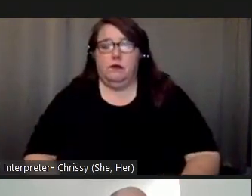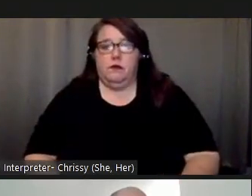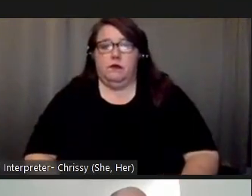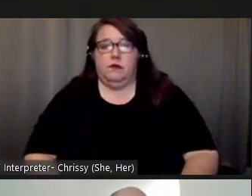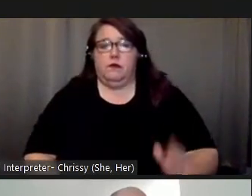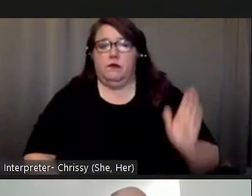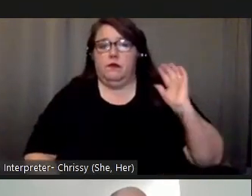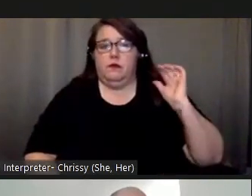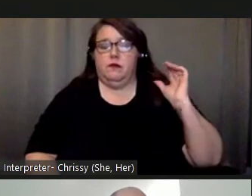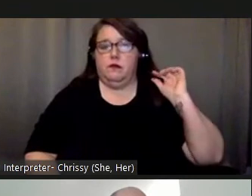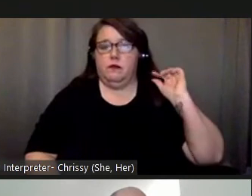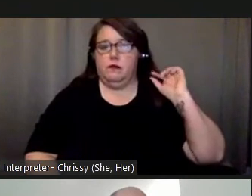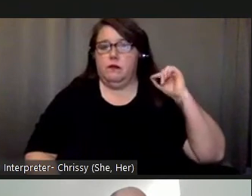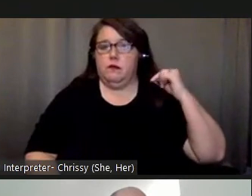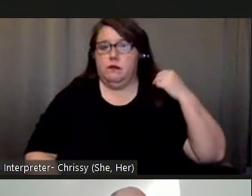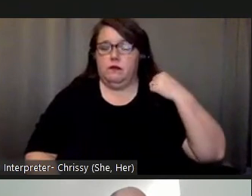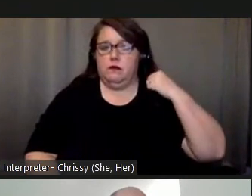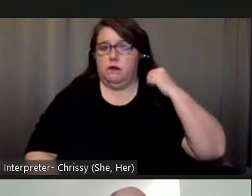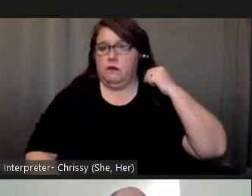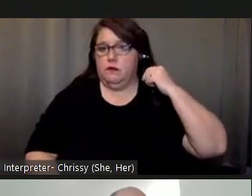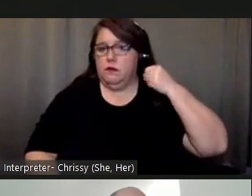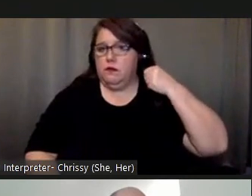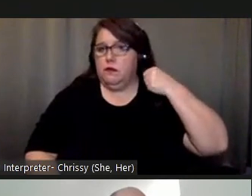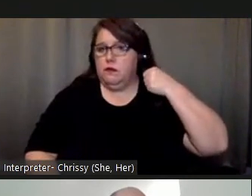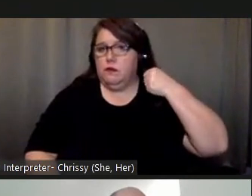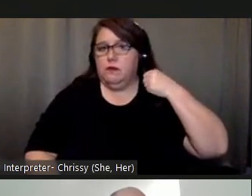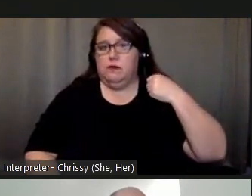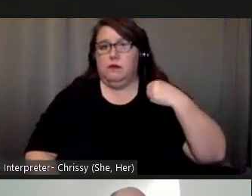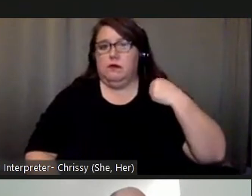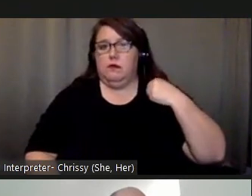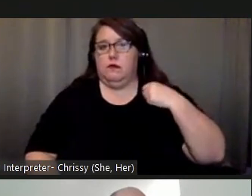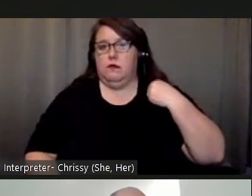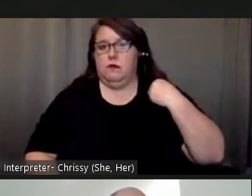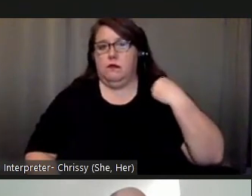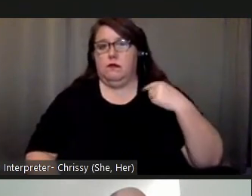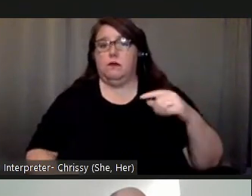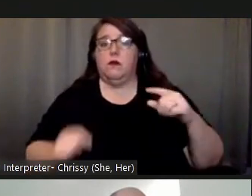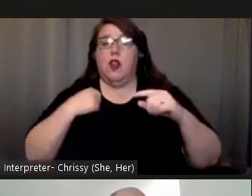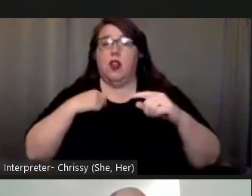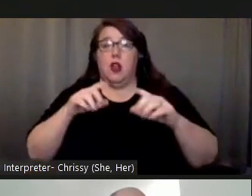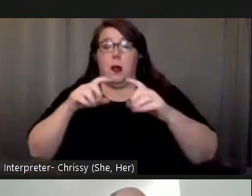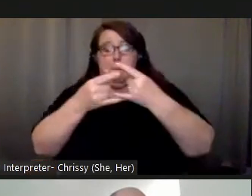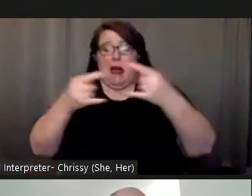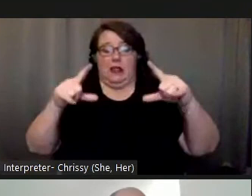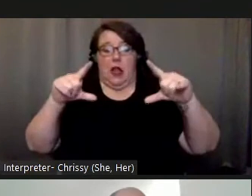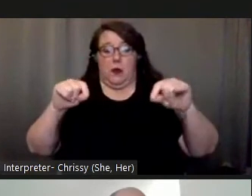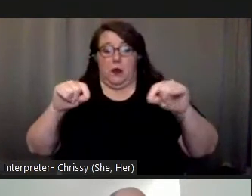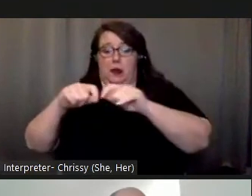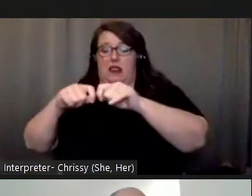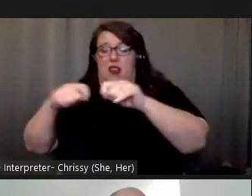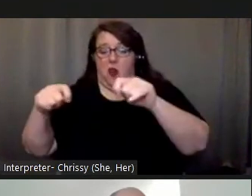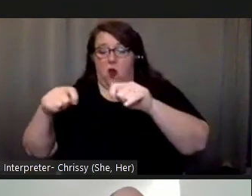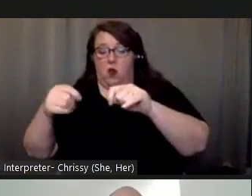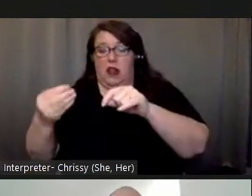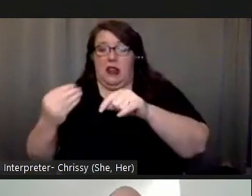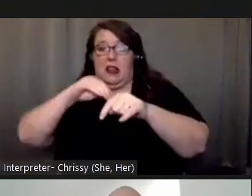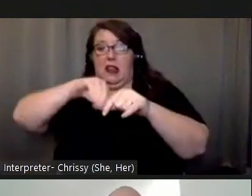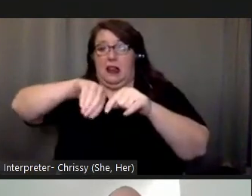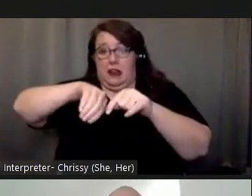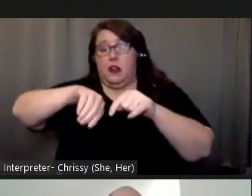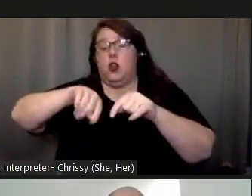mask, bringing the 2 corners together with the knot, And then tucking in that corner,